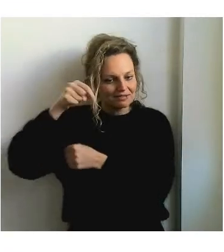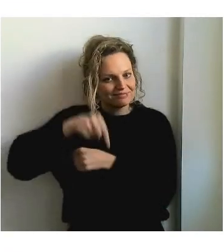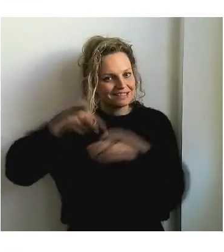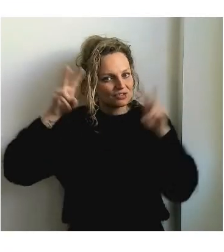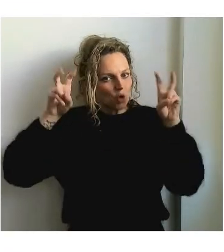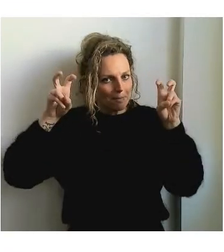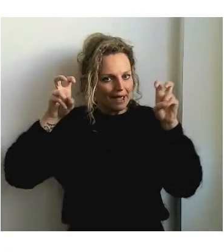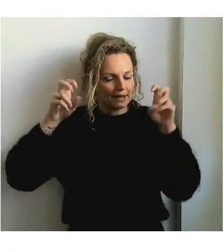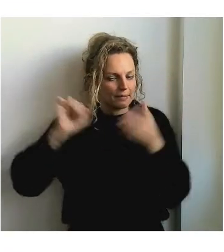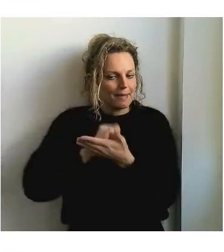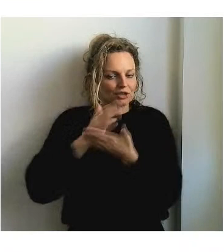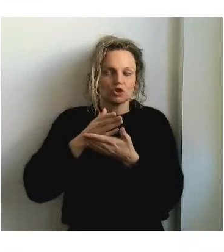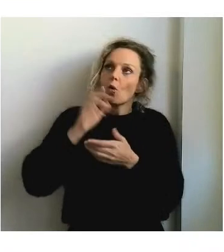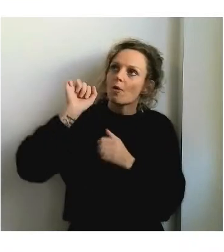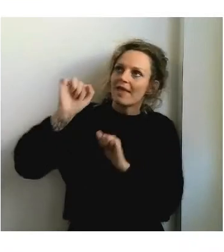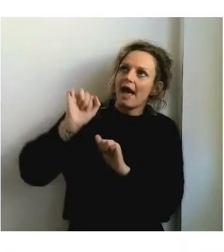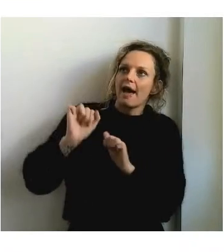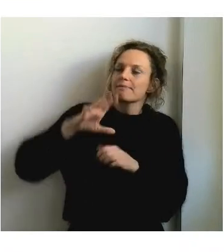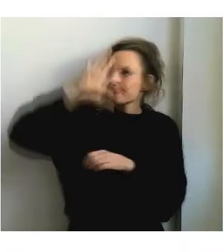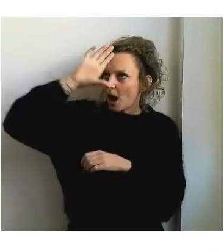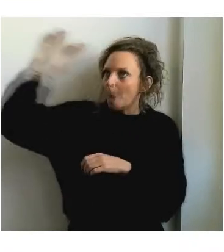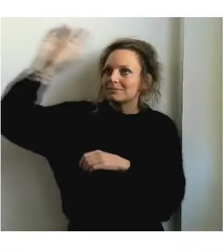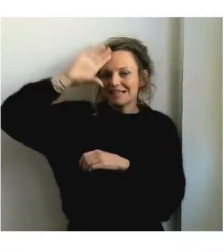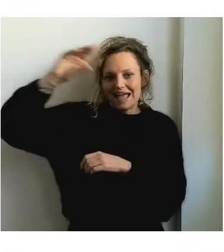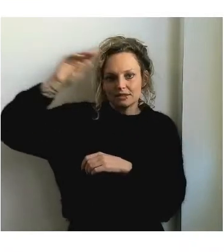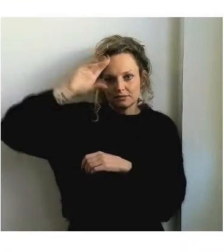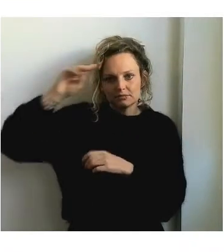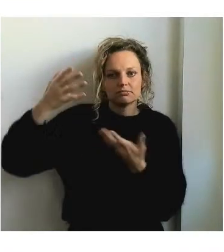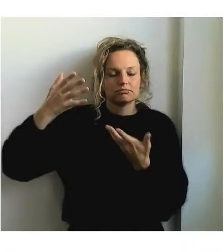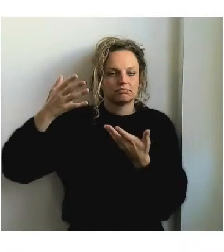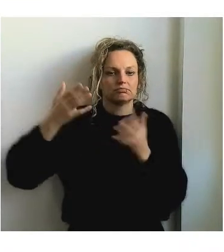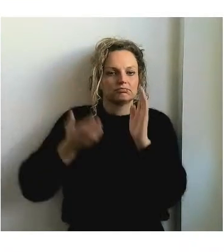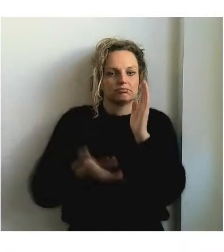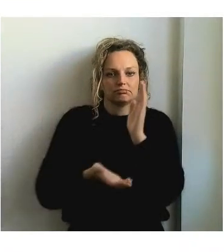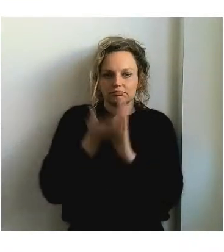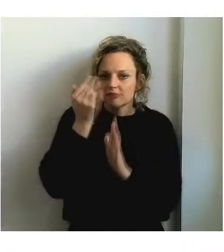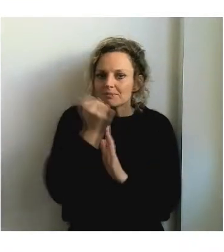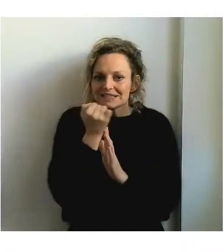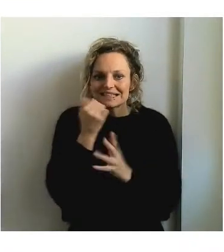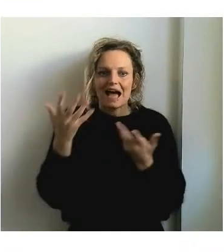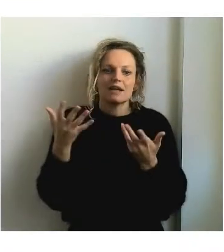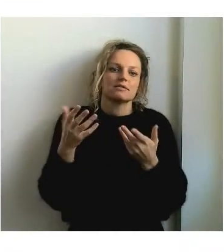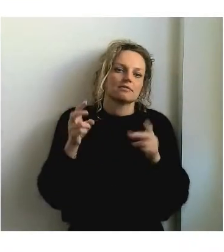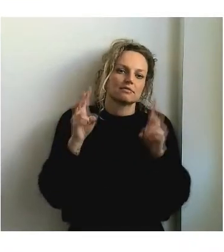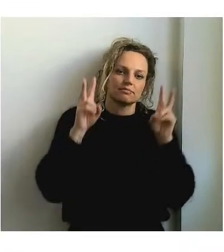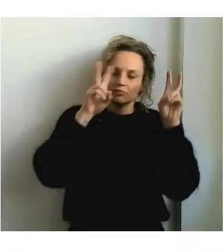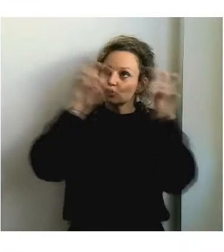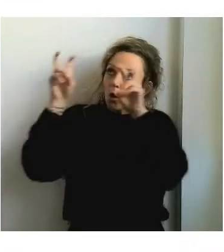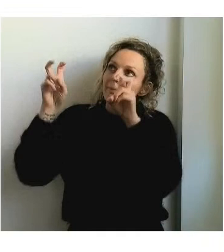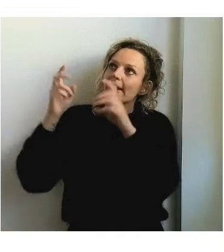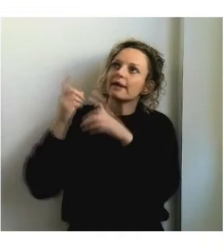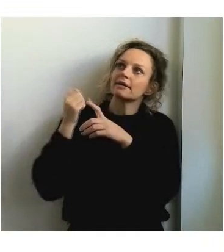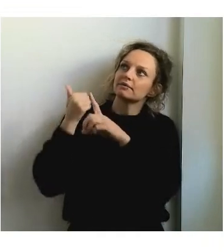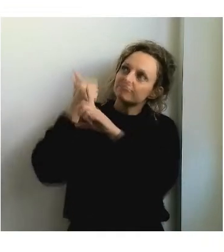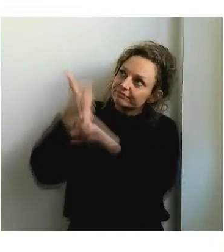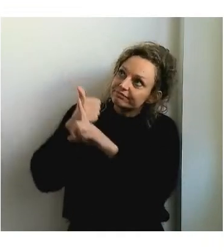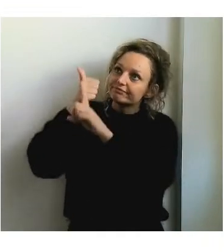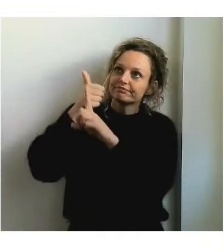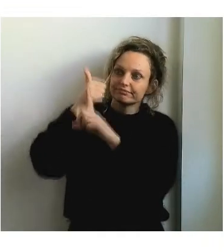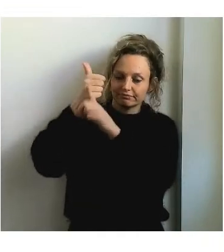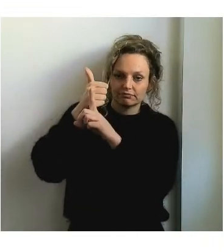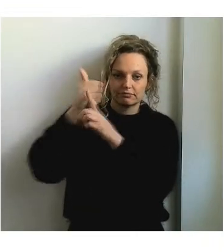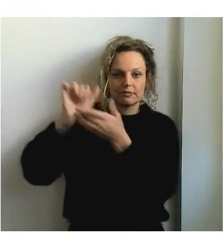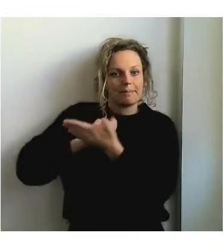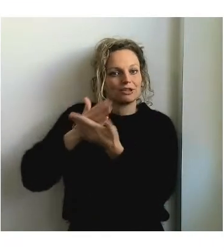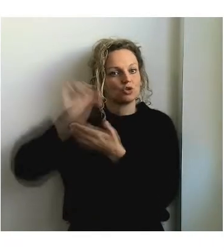and updated, and ensuring our policies, processes are kind of, again, embed disability inclusion